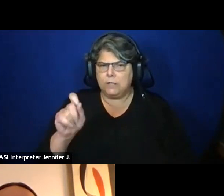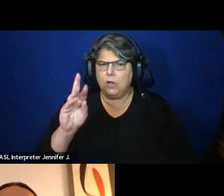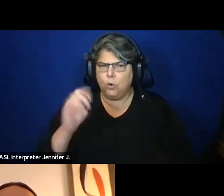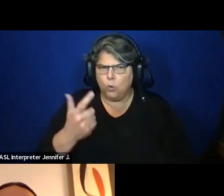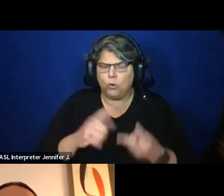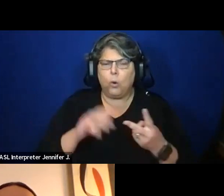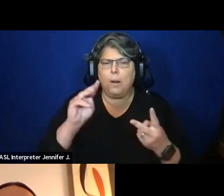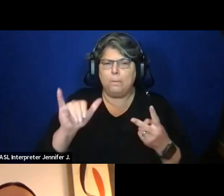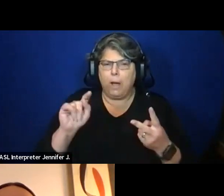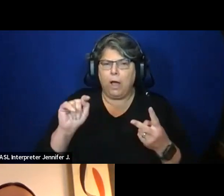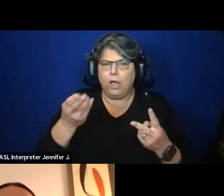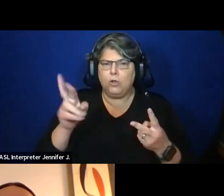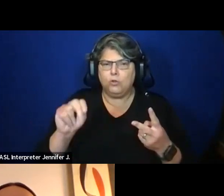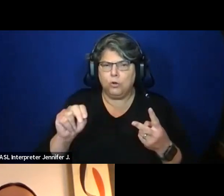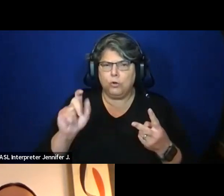myturn.ca.gov. That's